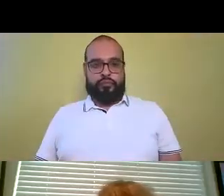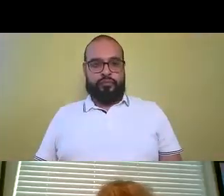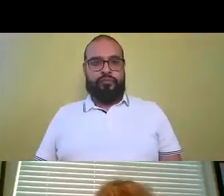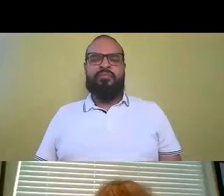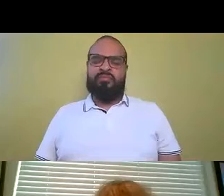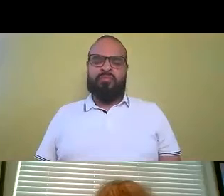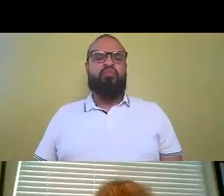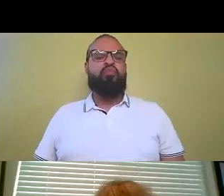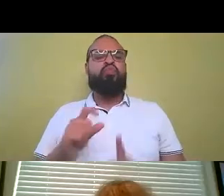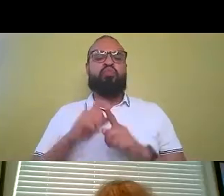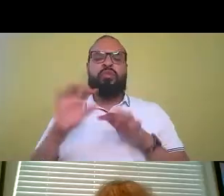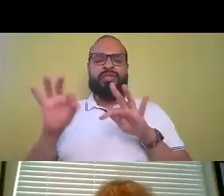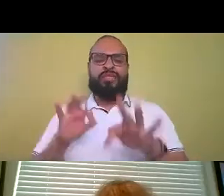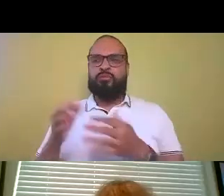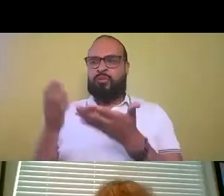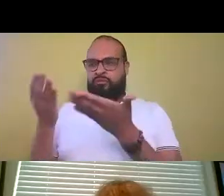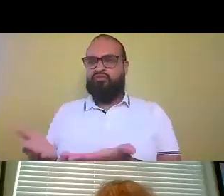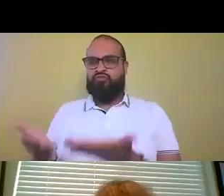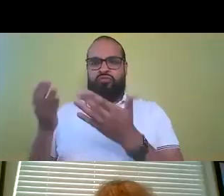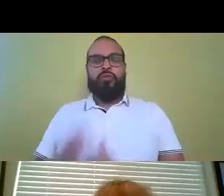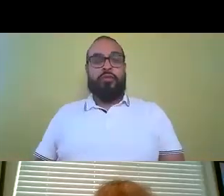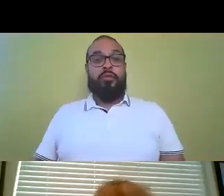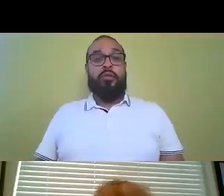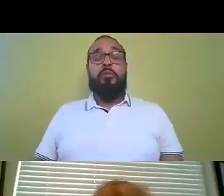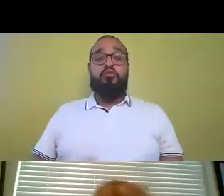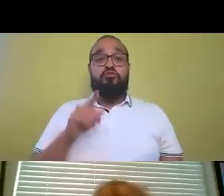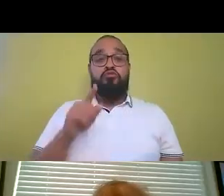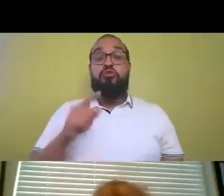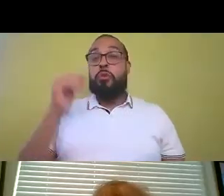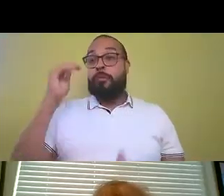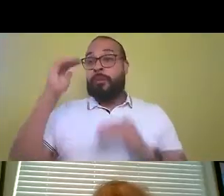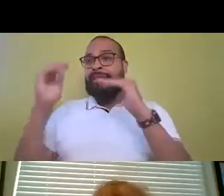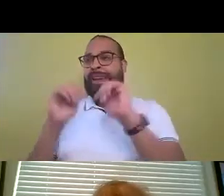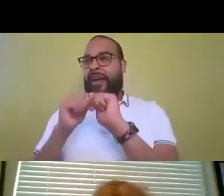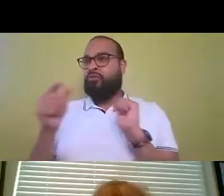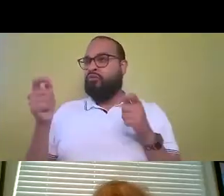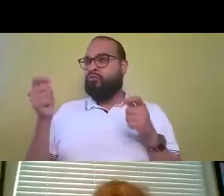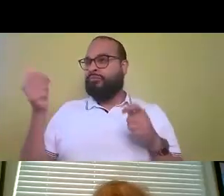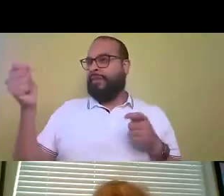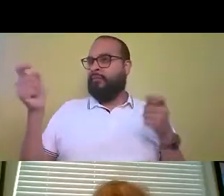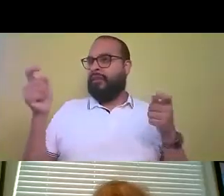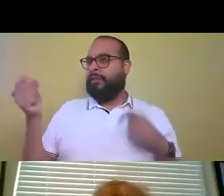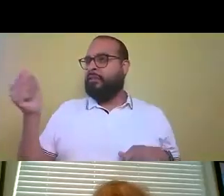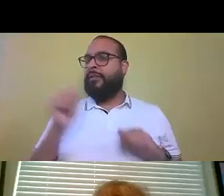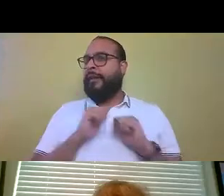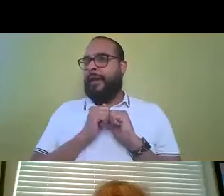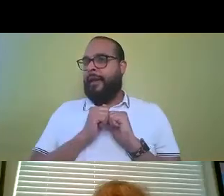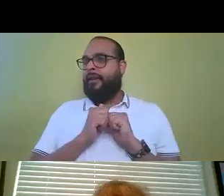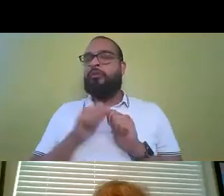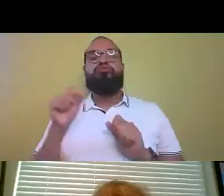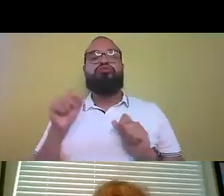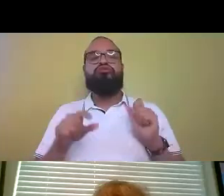describes you. So what are some ways we as adults self-regulate ourselves?